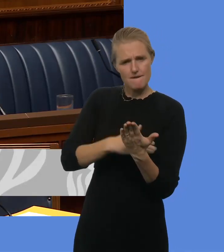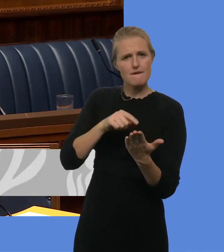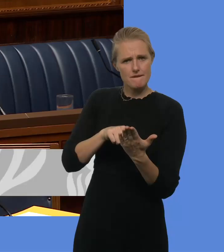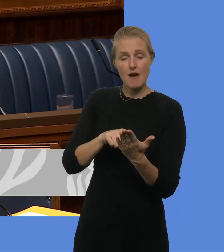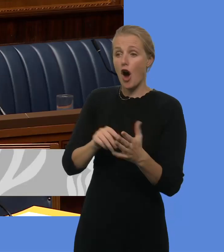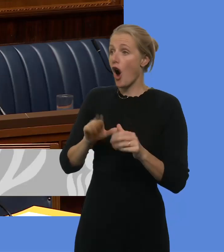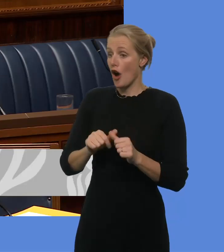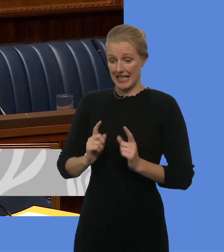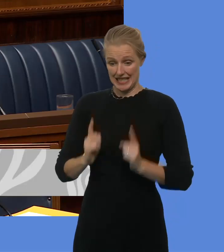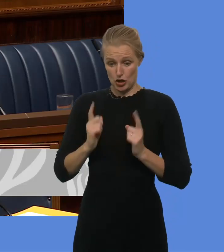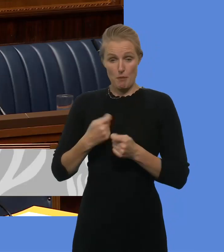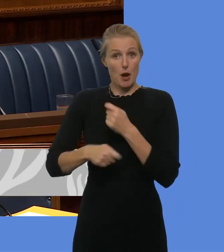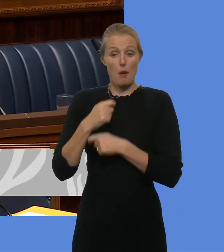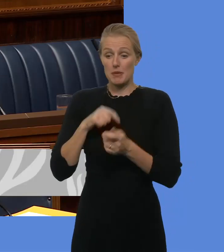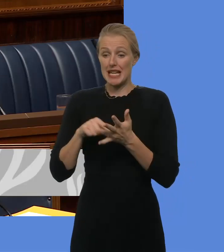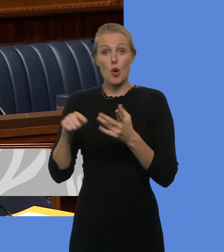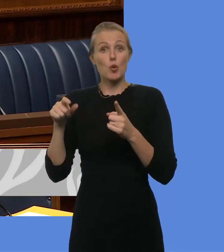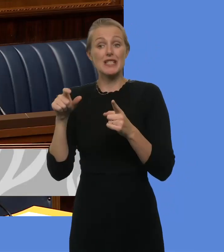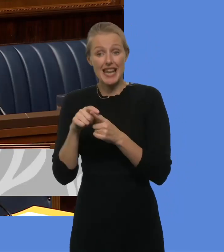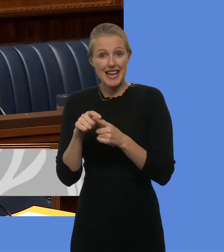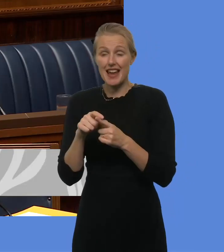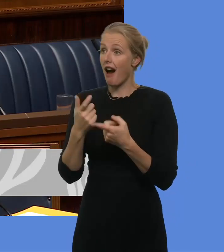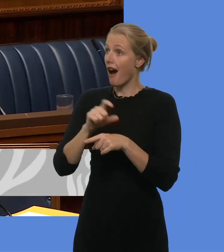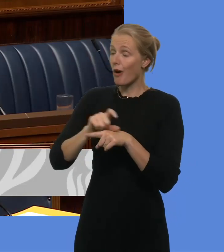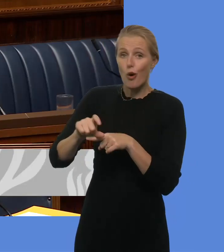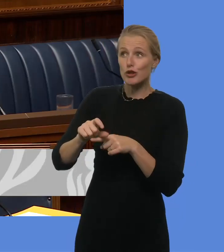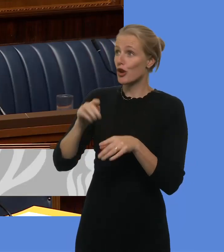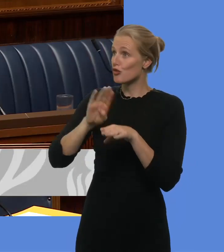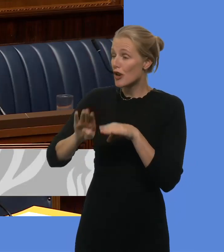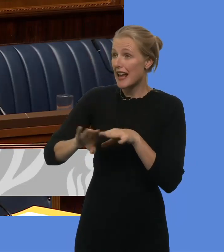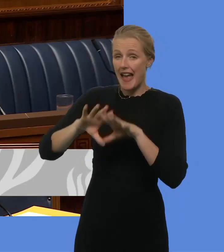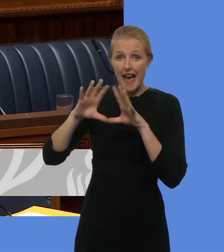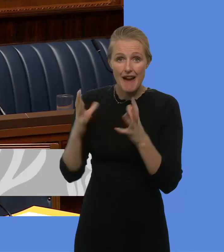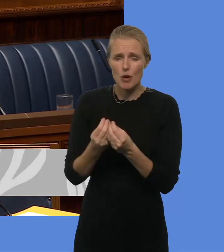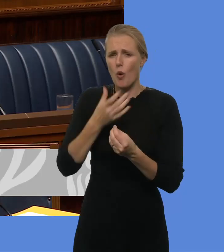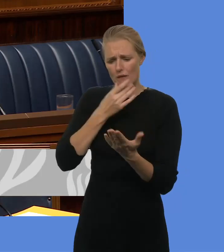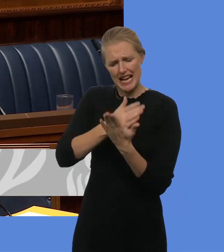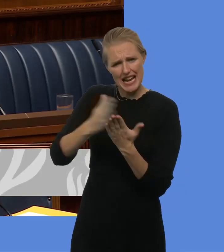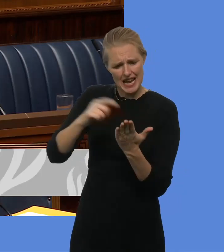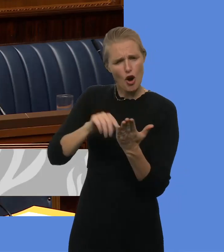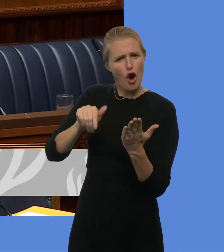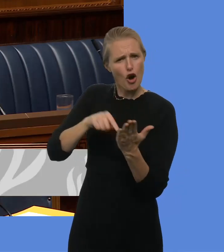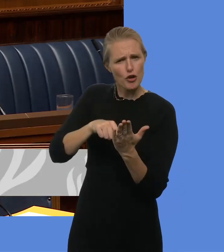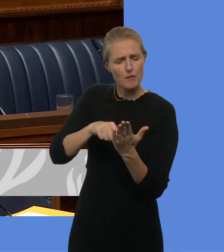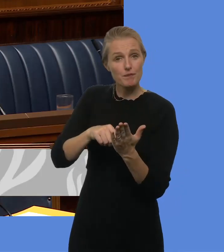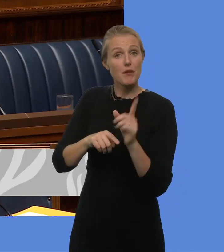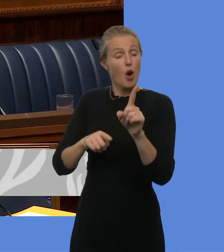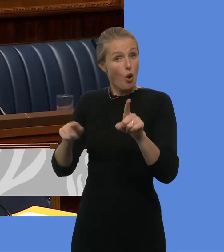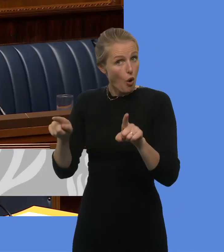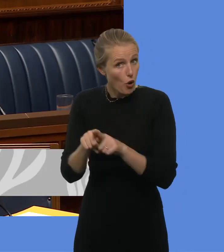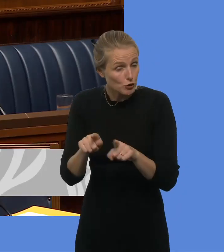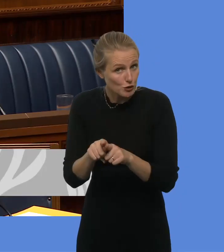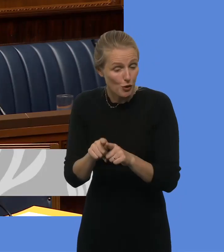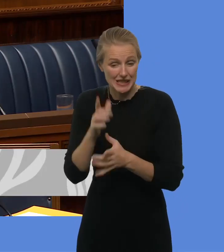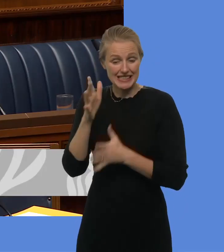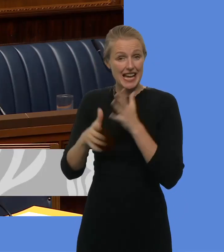for teachers of the deaf. It is important there is clarity with respect to the future Sign Language GCSE. Will this be taught by people